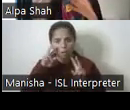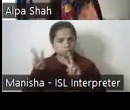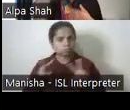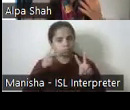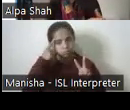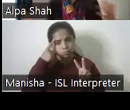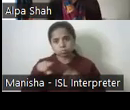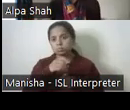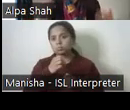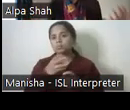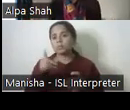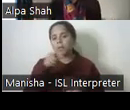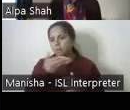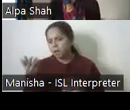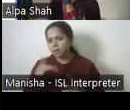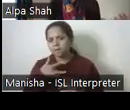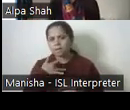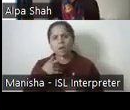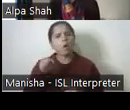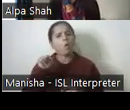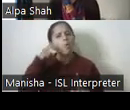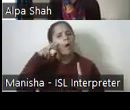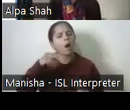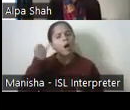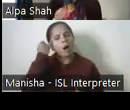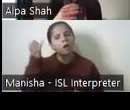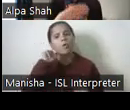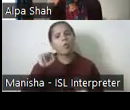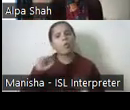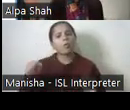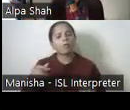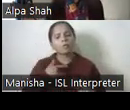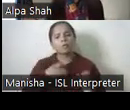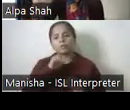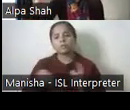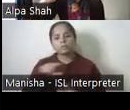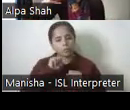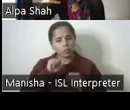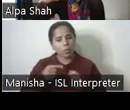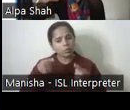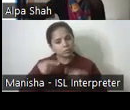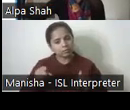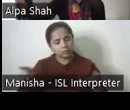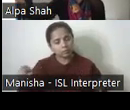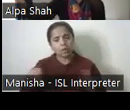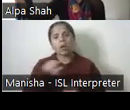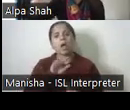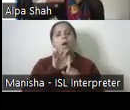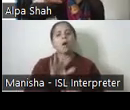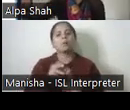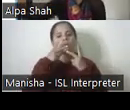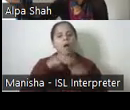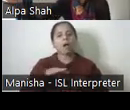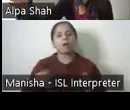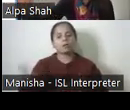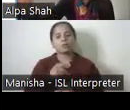of, you know, from the masses to the masses, this kind of ideology of class struggle, in their own approach to Adivasis, they